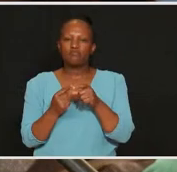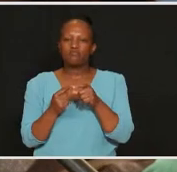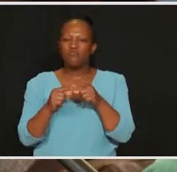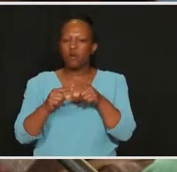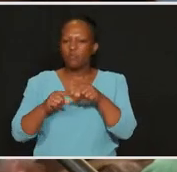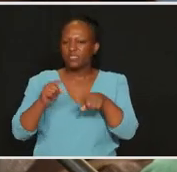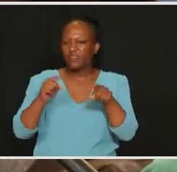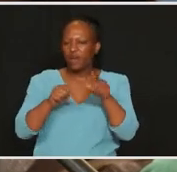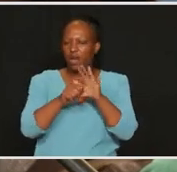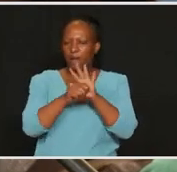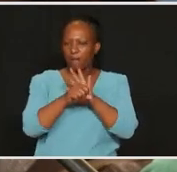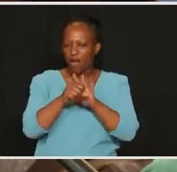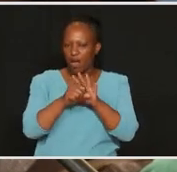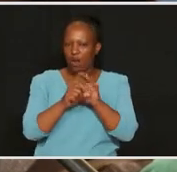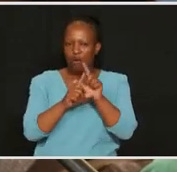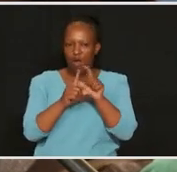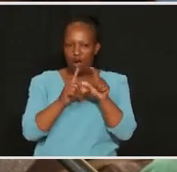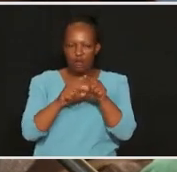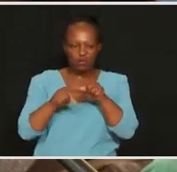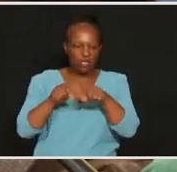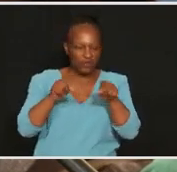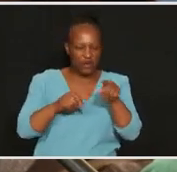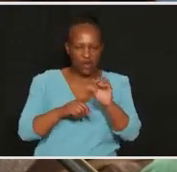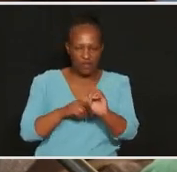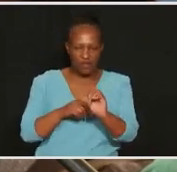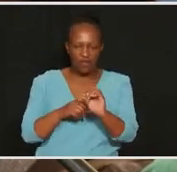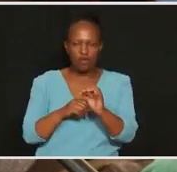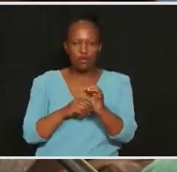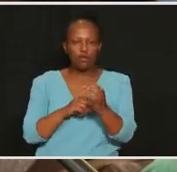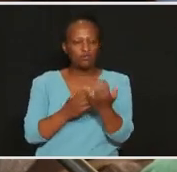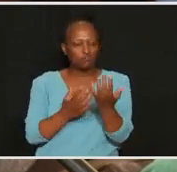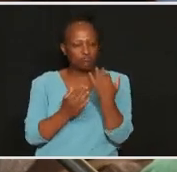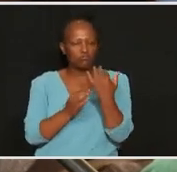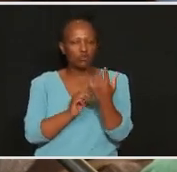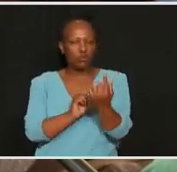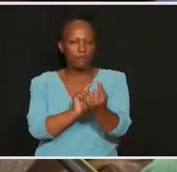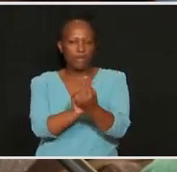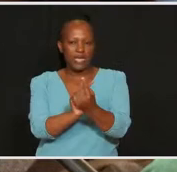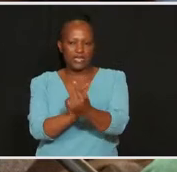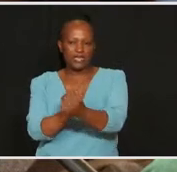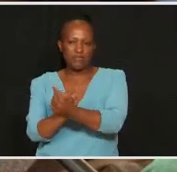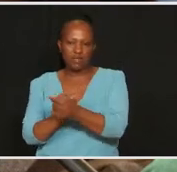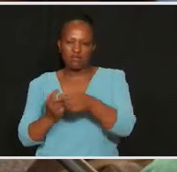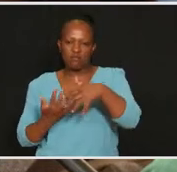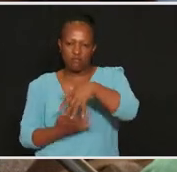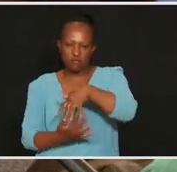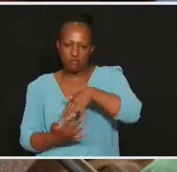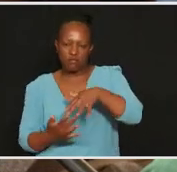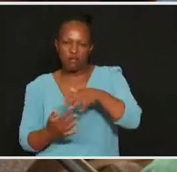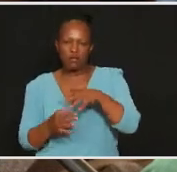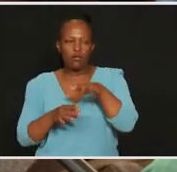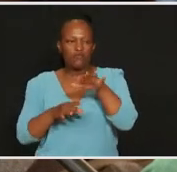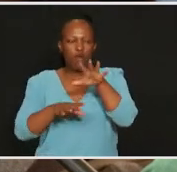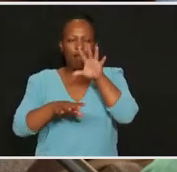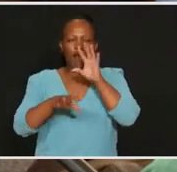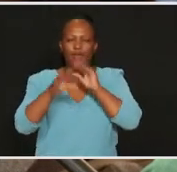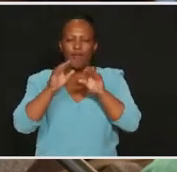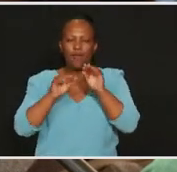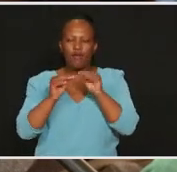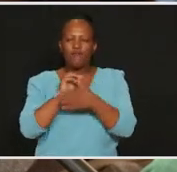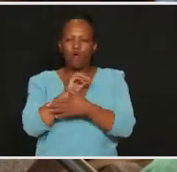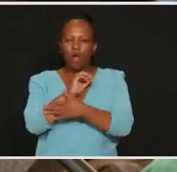different cultures so that we can learn for the sake of growing the country